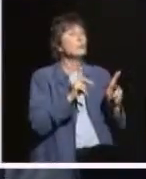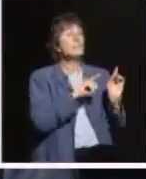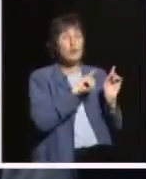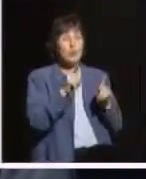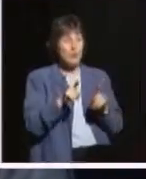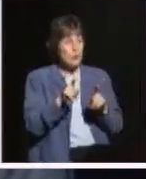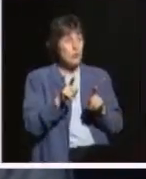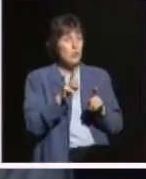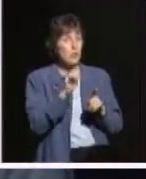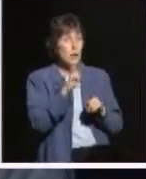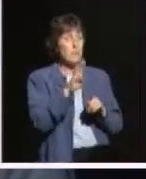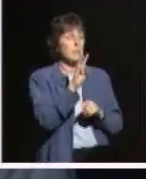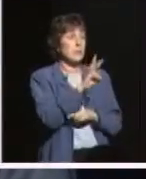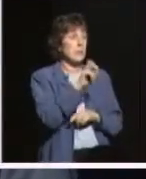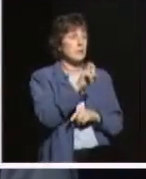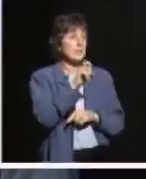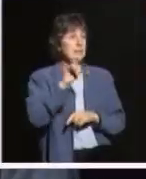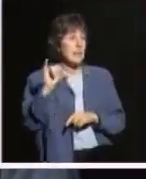website,